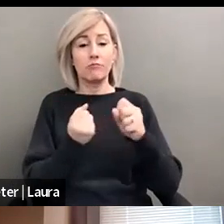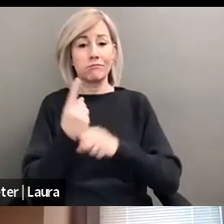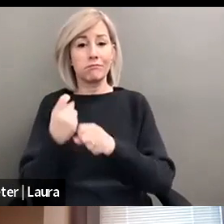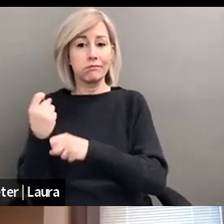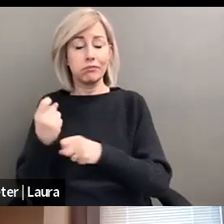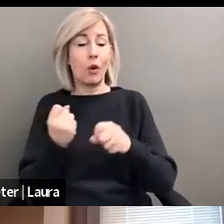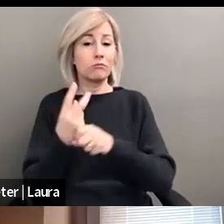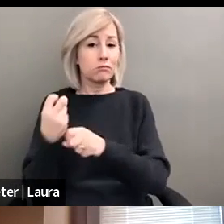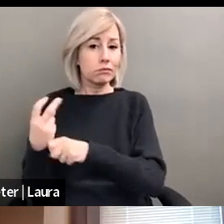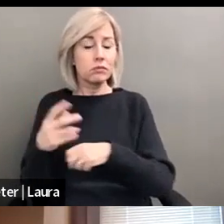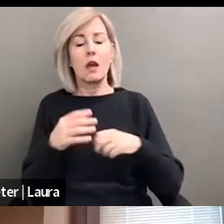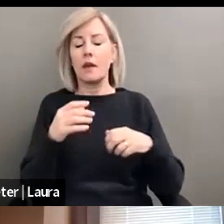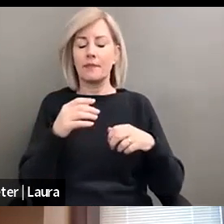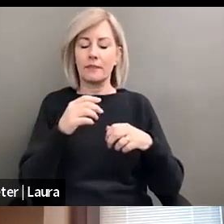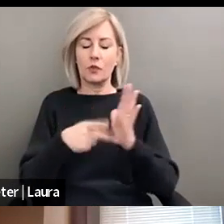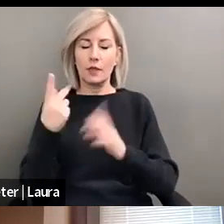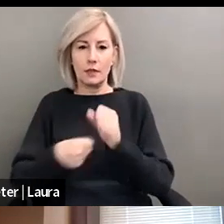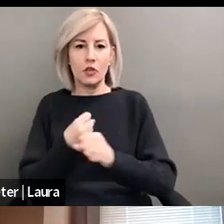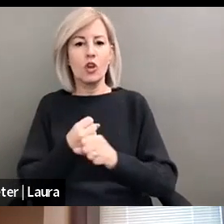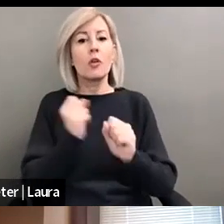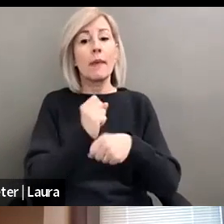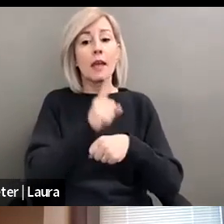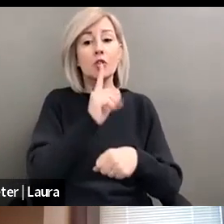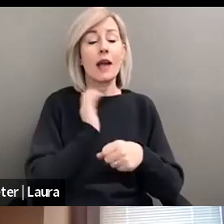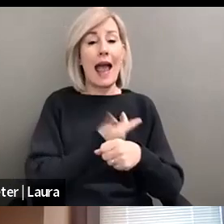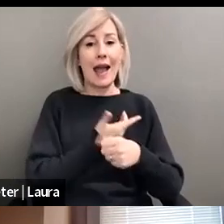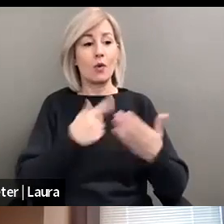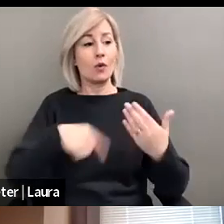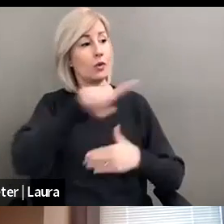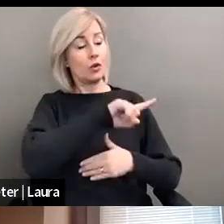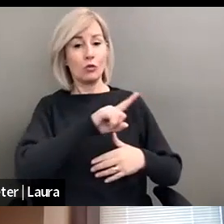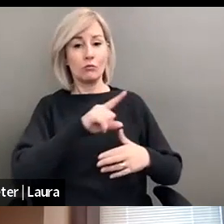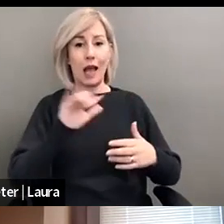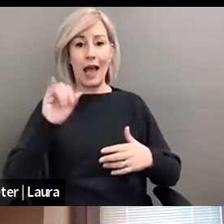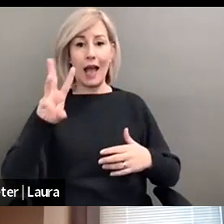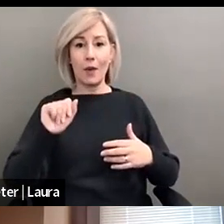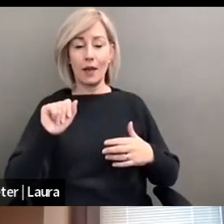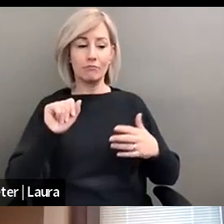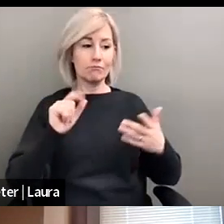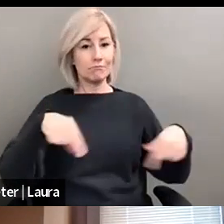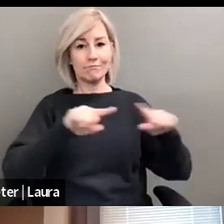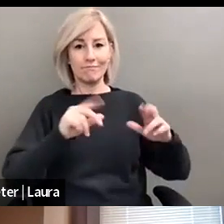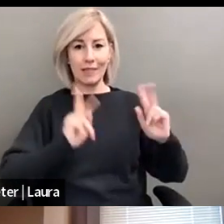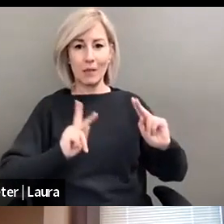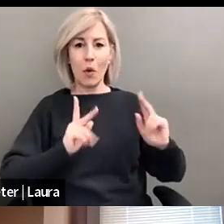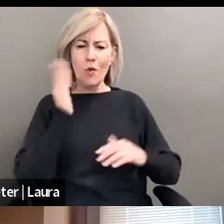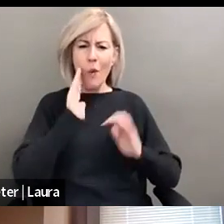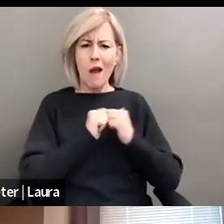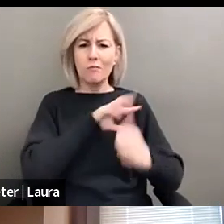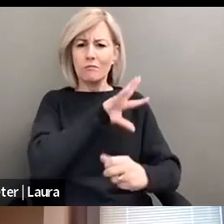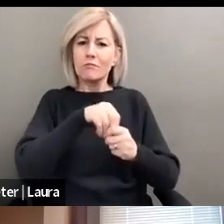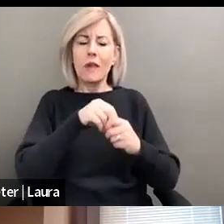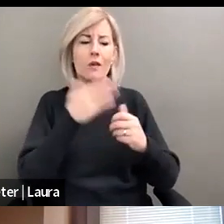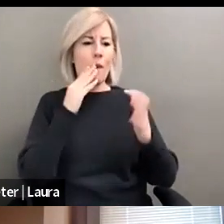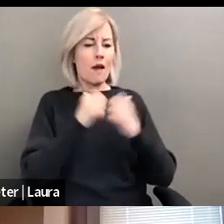biannual type basis to ensure that our residents do know how to become engaged and do know how to participate